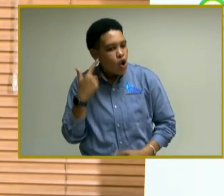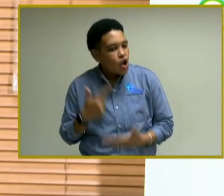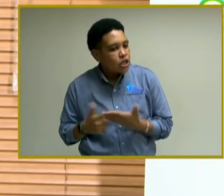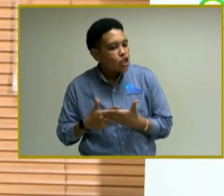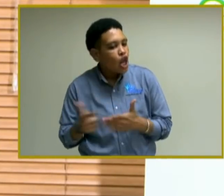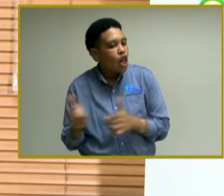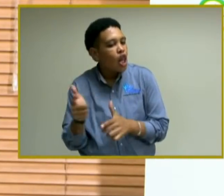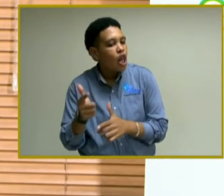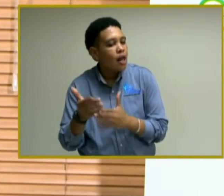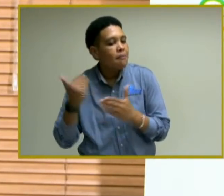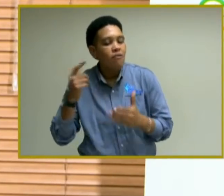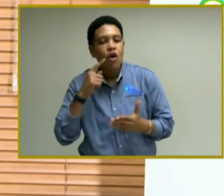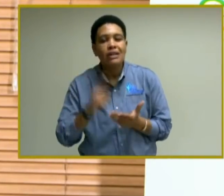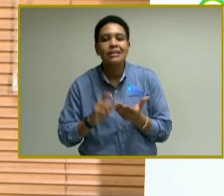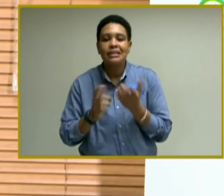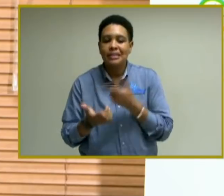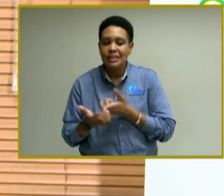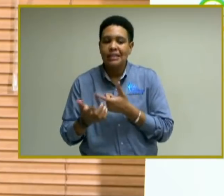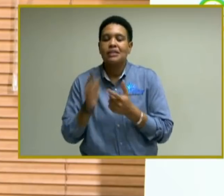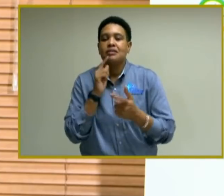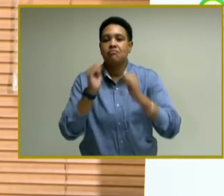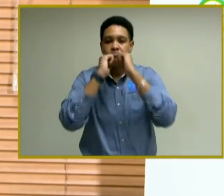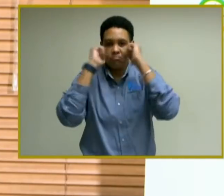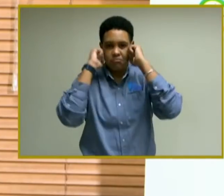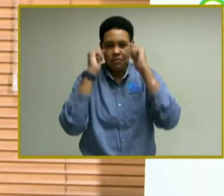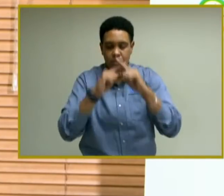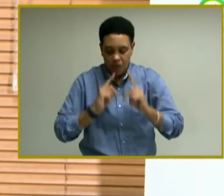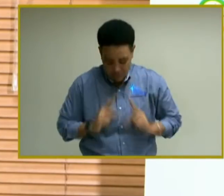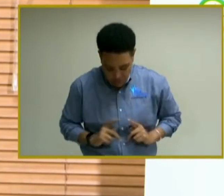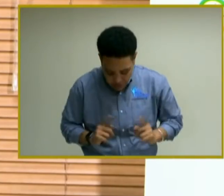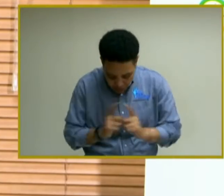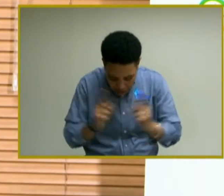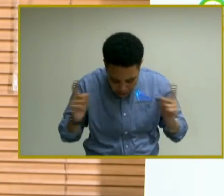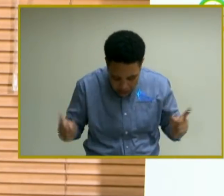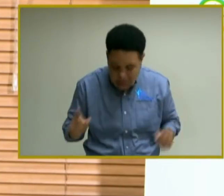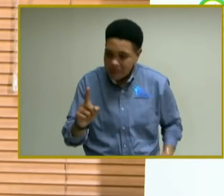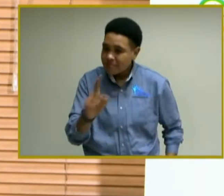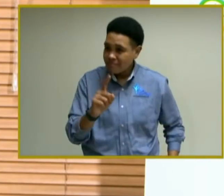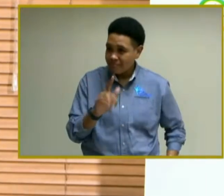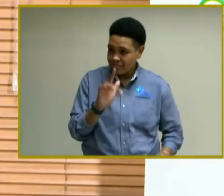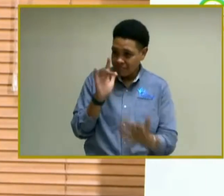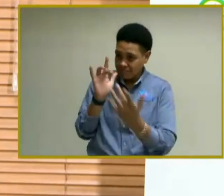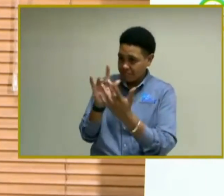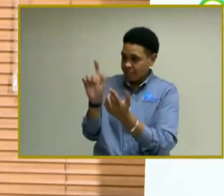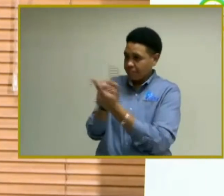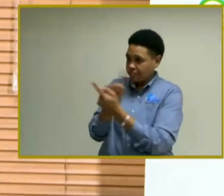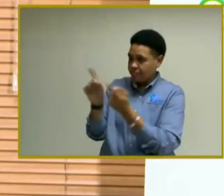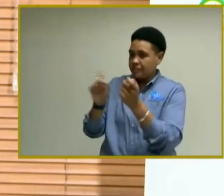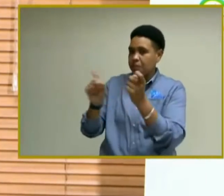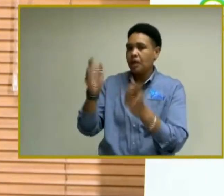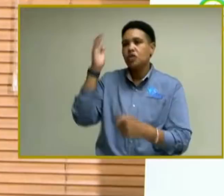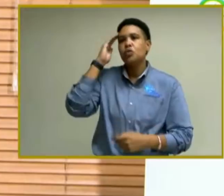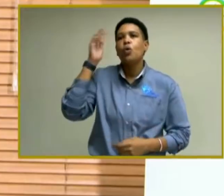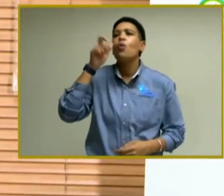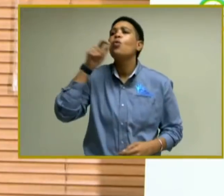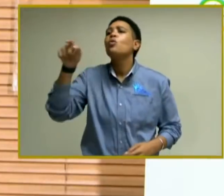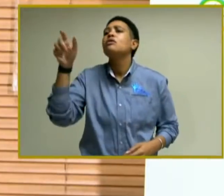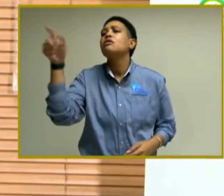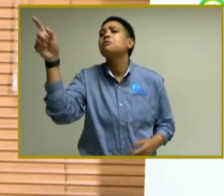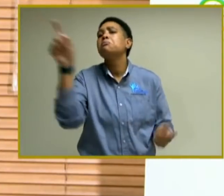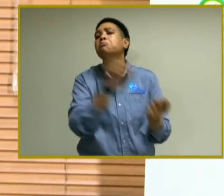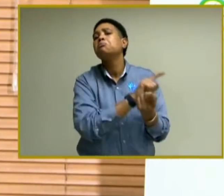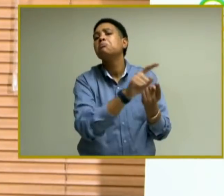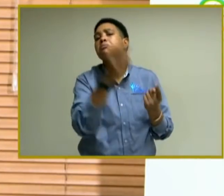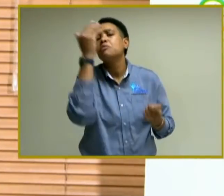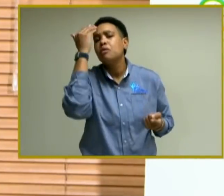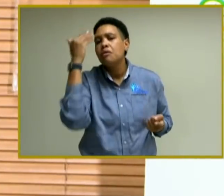the sanitizing and the mask wearing and the physical distancing, contact management, that includes contact tracing